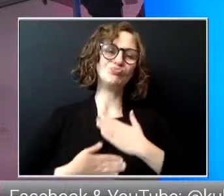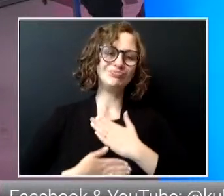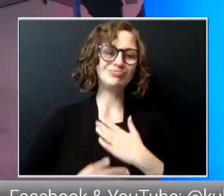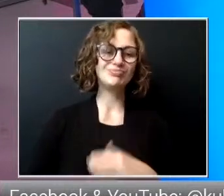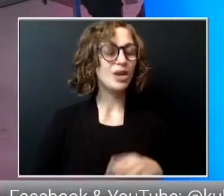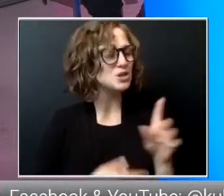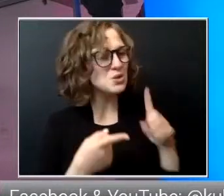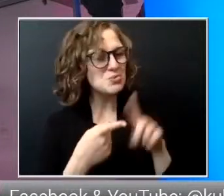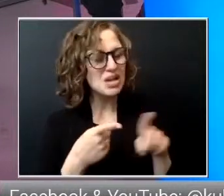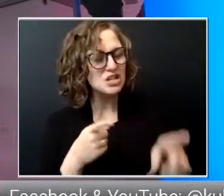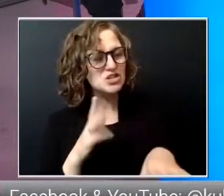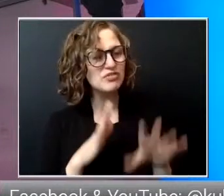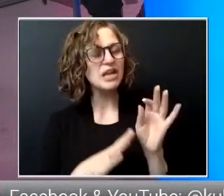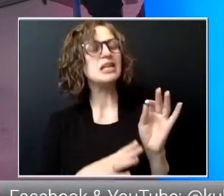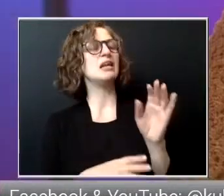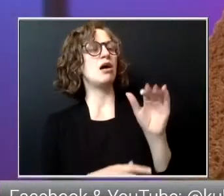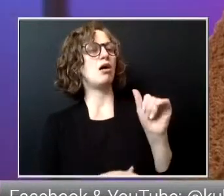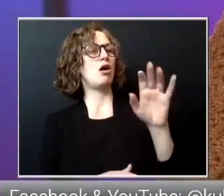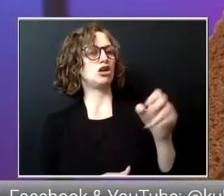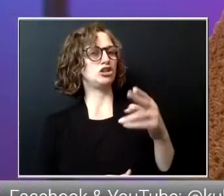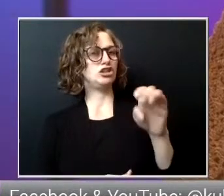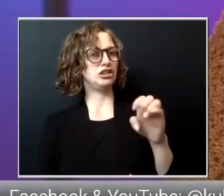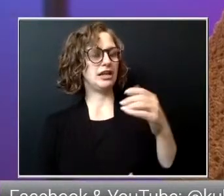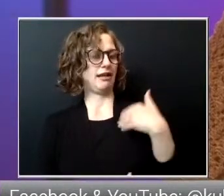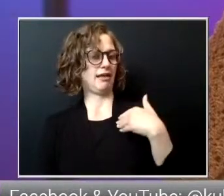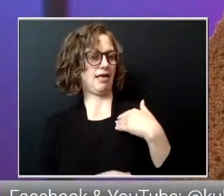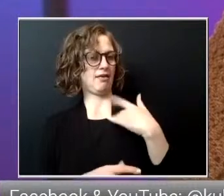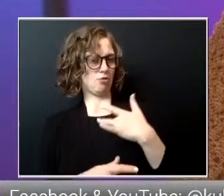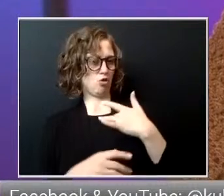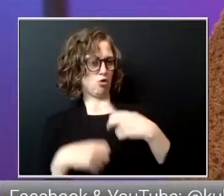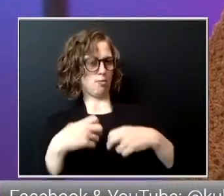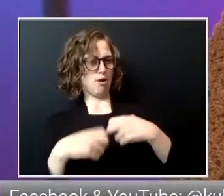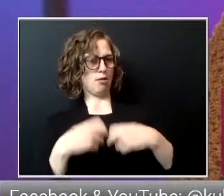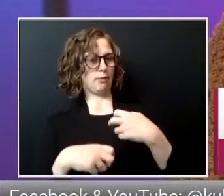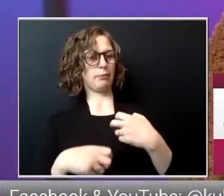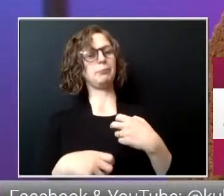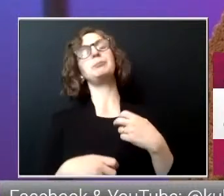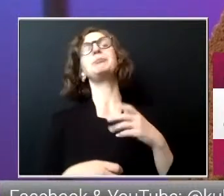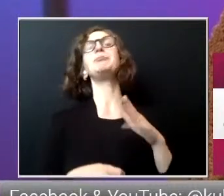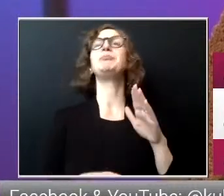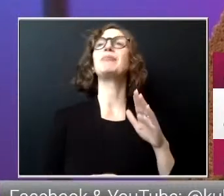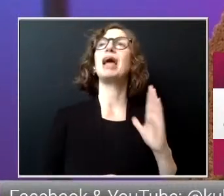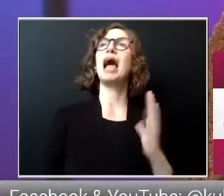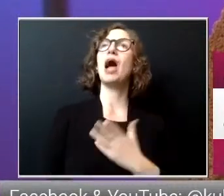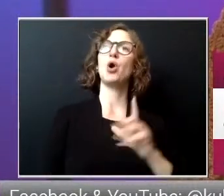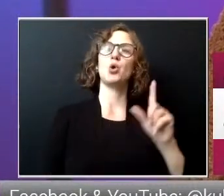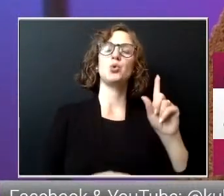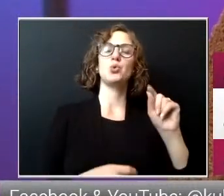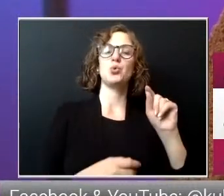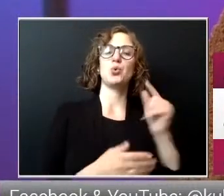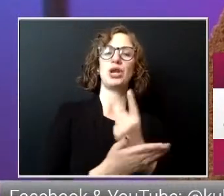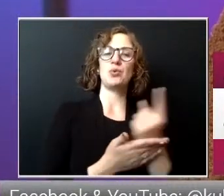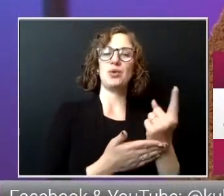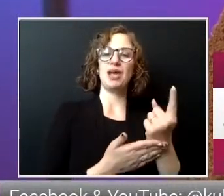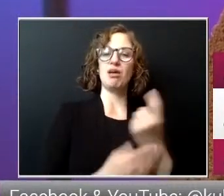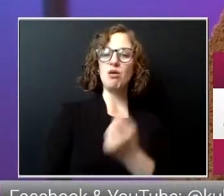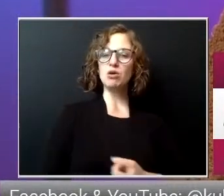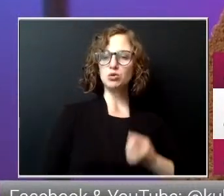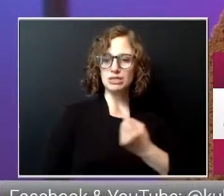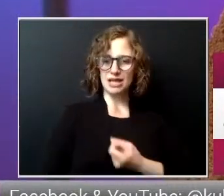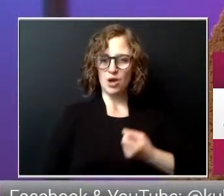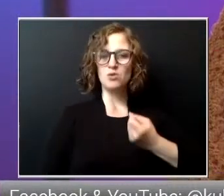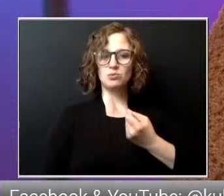had a heart condition? We learned at our 20-week ultrasound